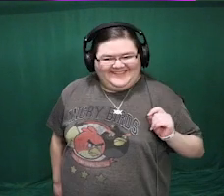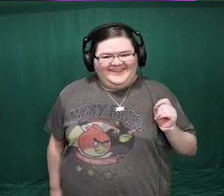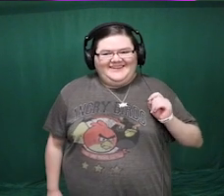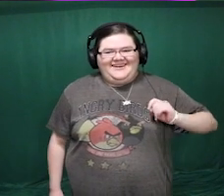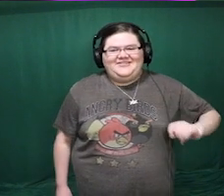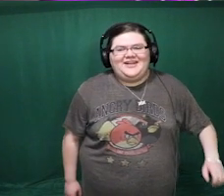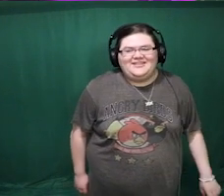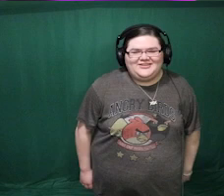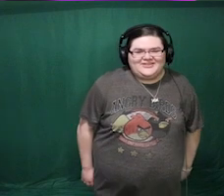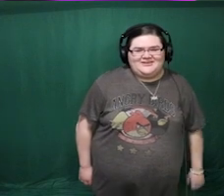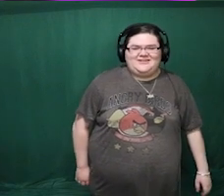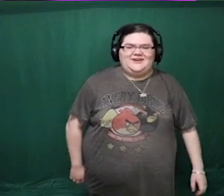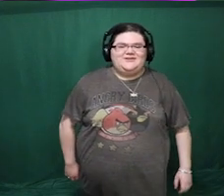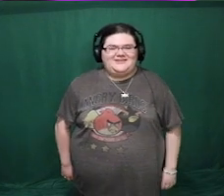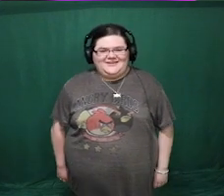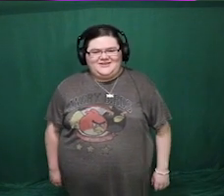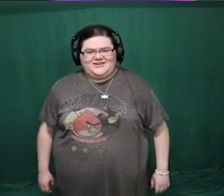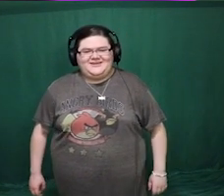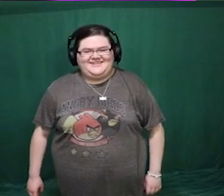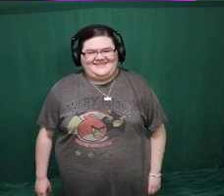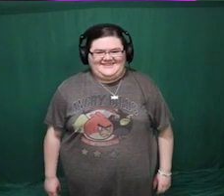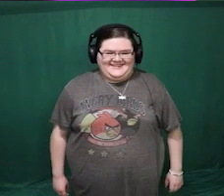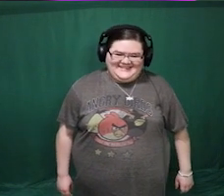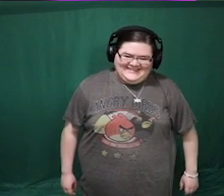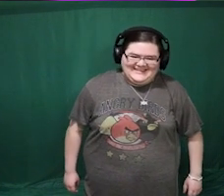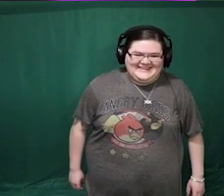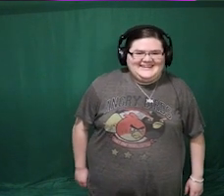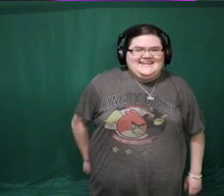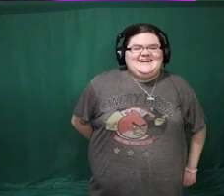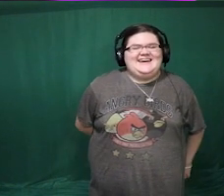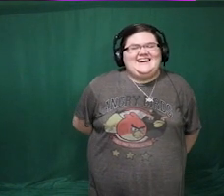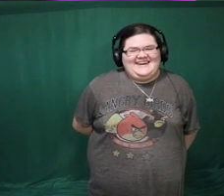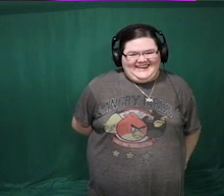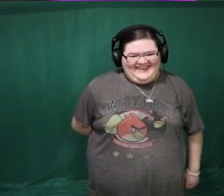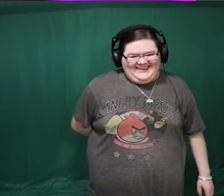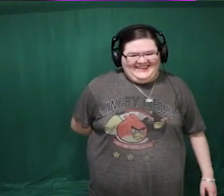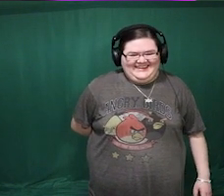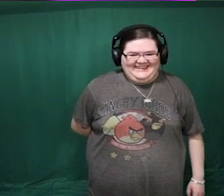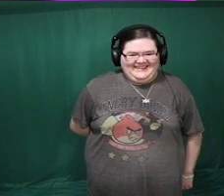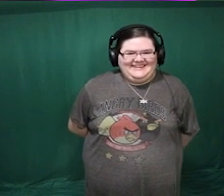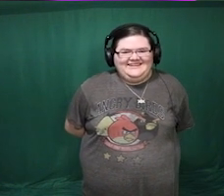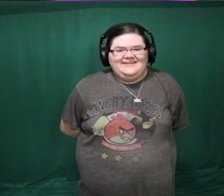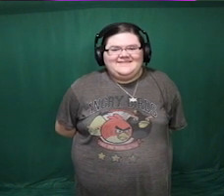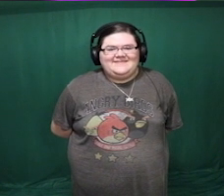is a philosopher? A philosopher. Another word you can't say.